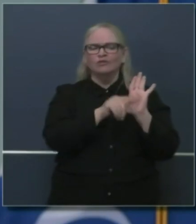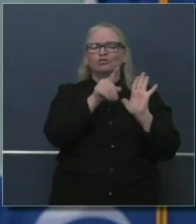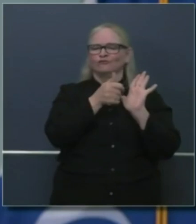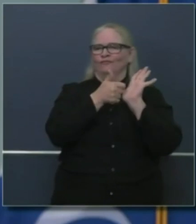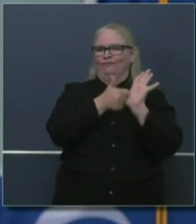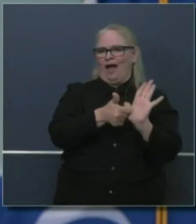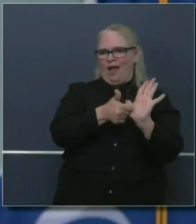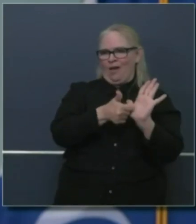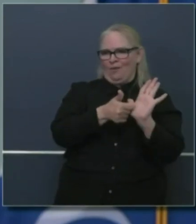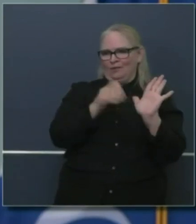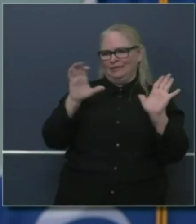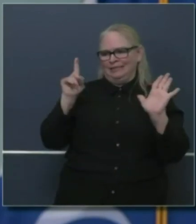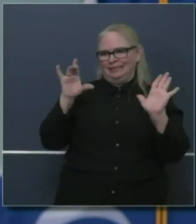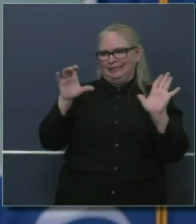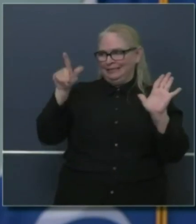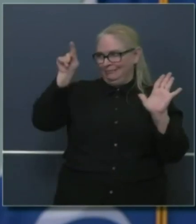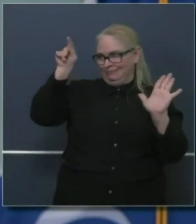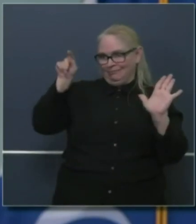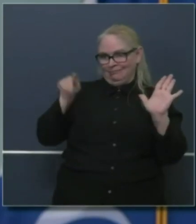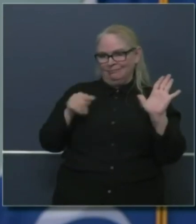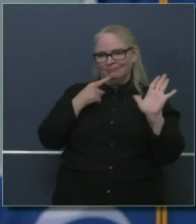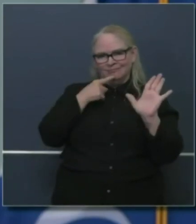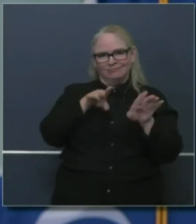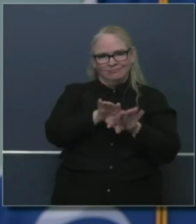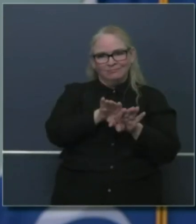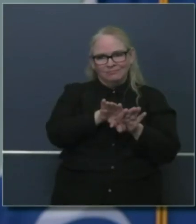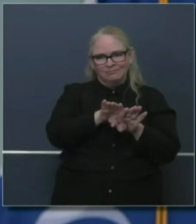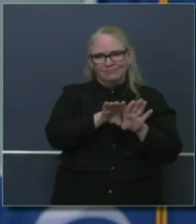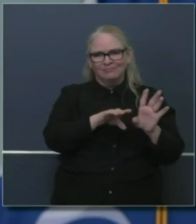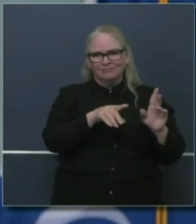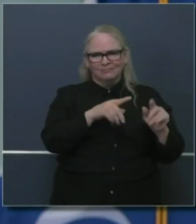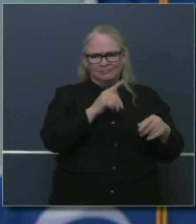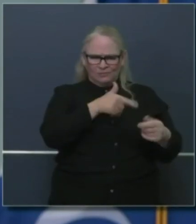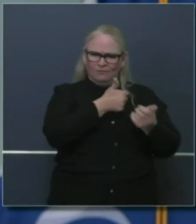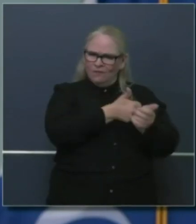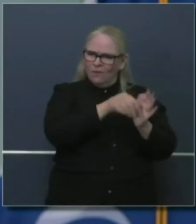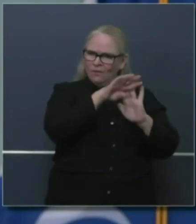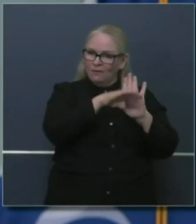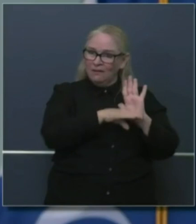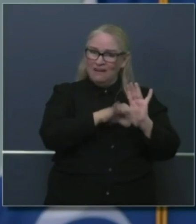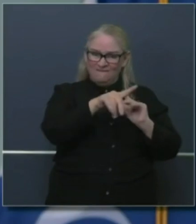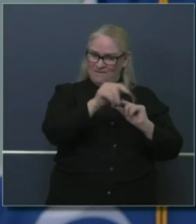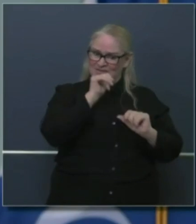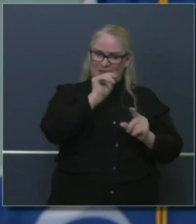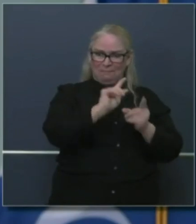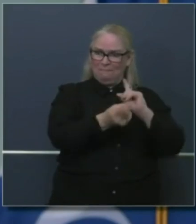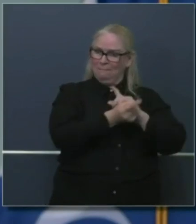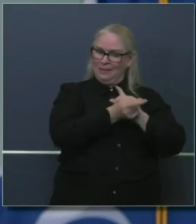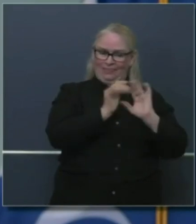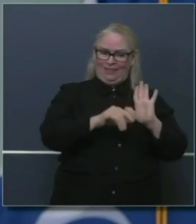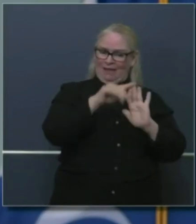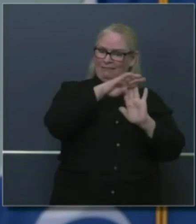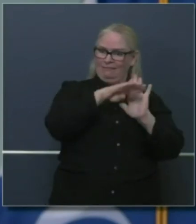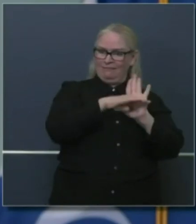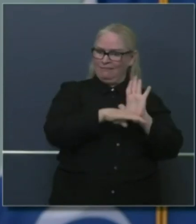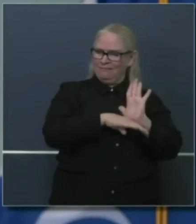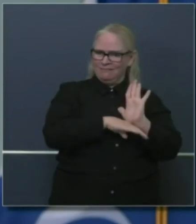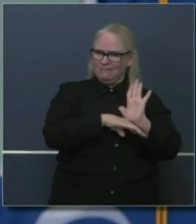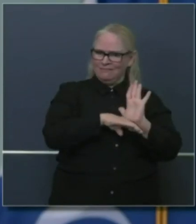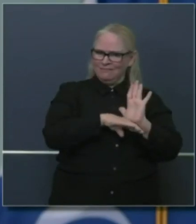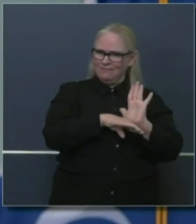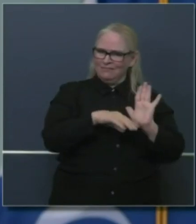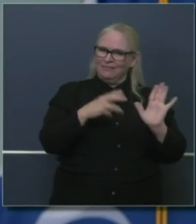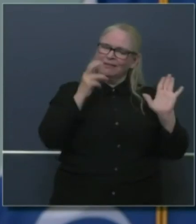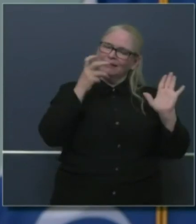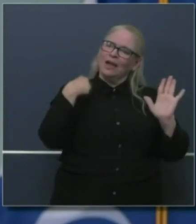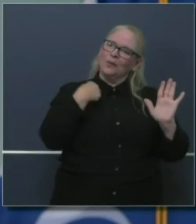and positive data, then we're not able to accommodate that. And we'll be compelled to enforce it in a thoughtful and